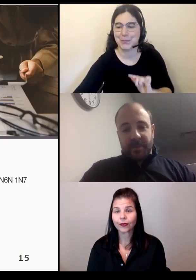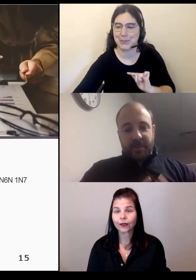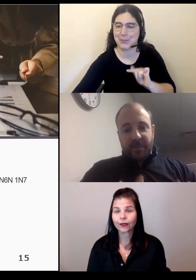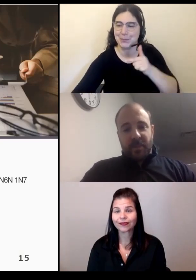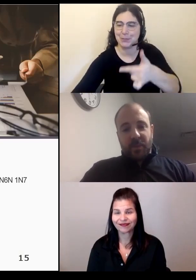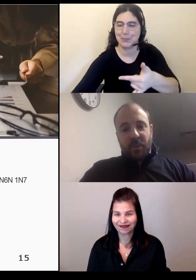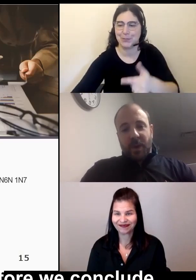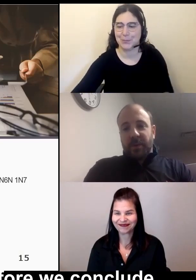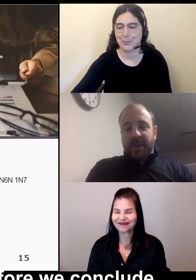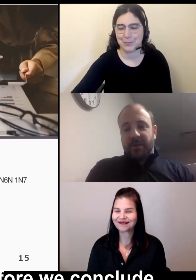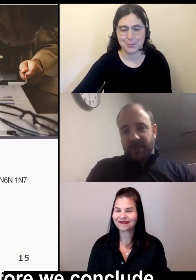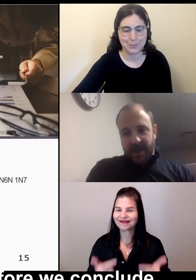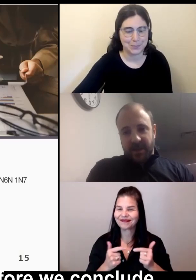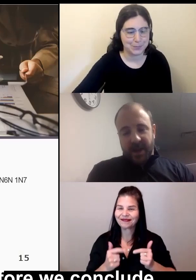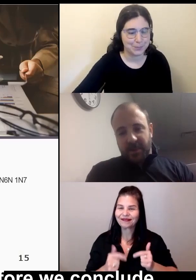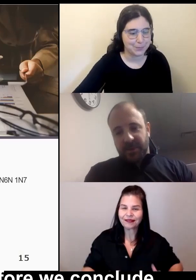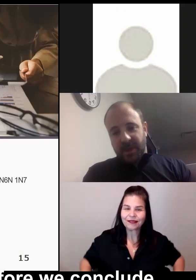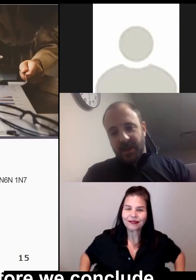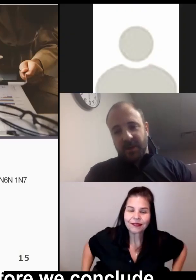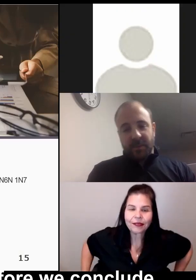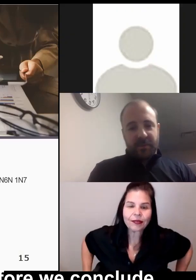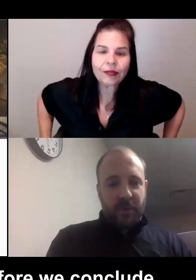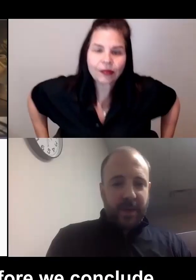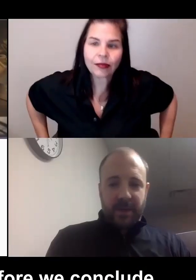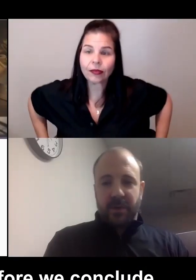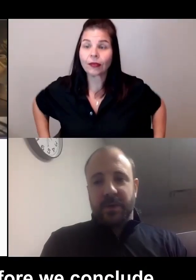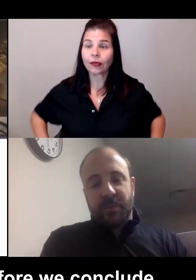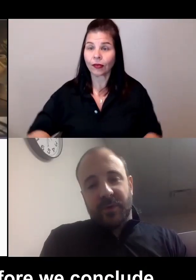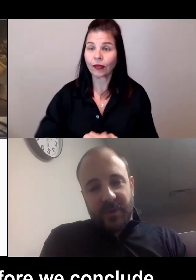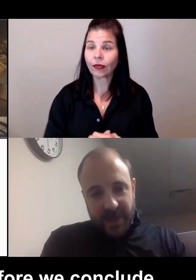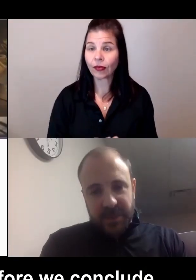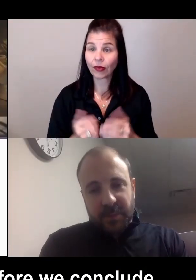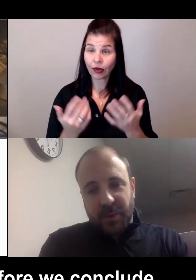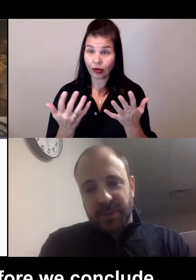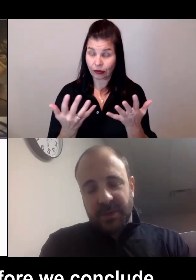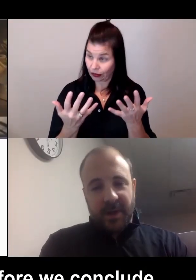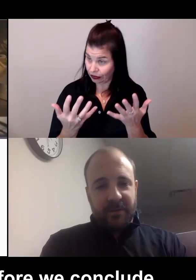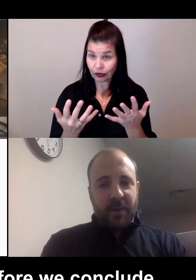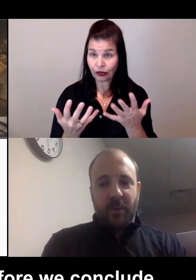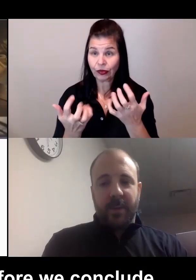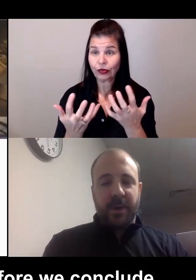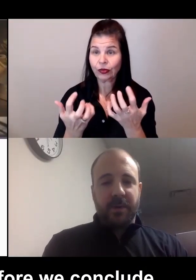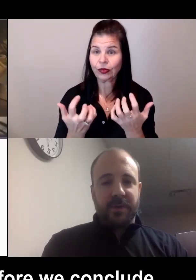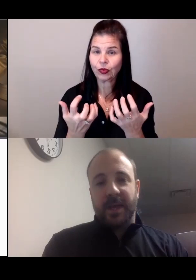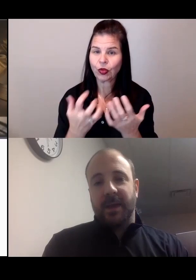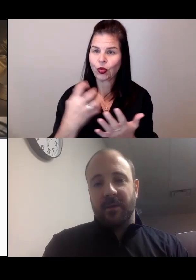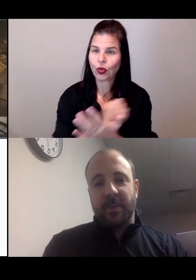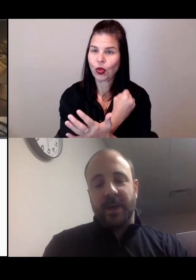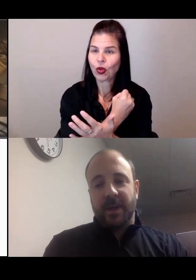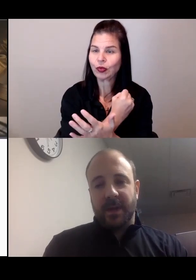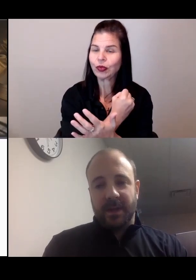So I would like to take the opportunity before we conclude the presentation portion of our webinar to